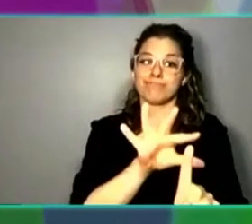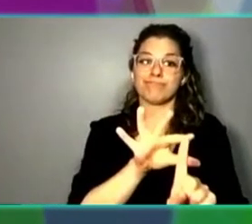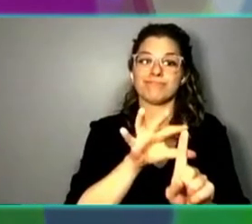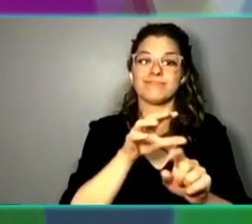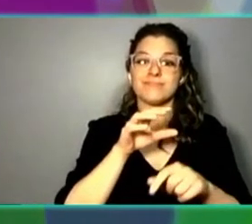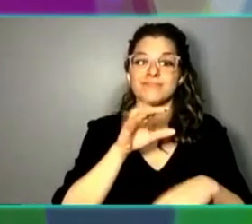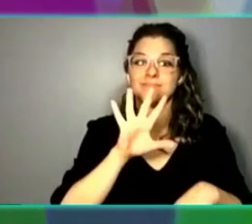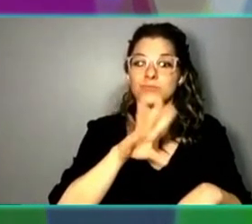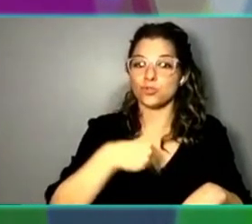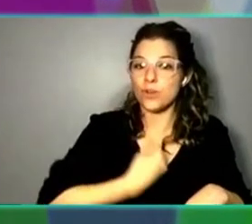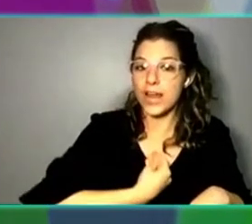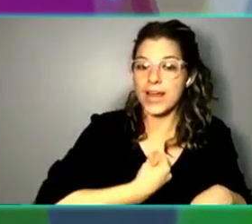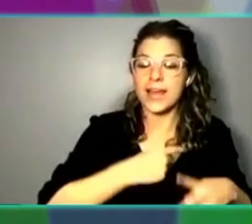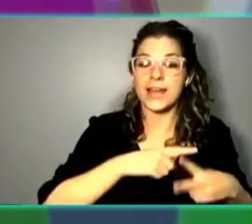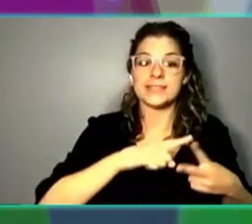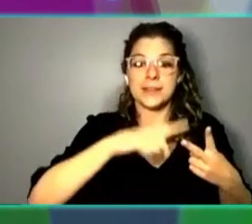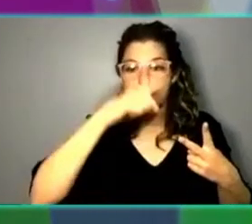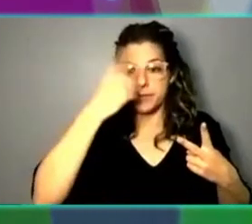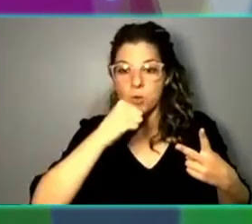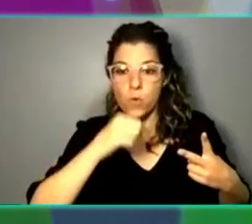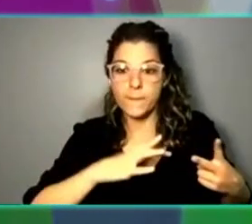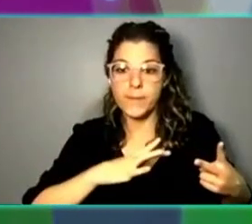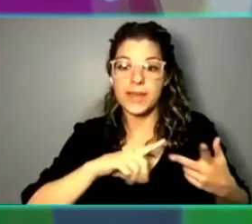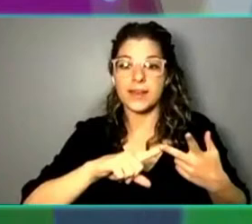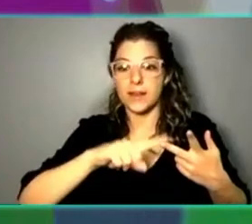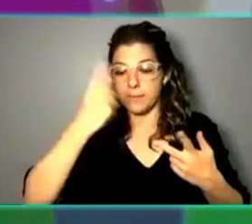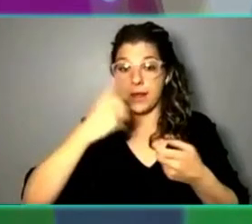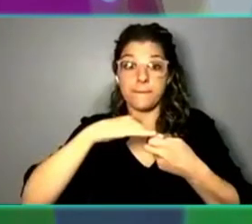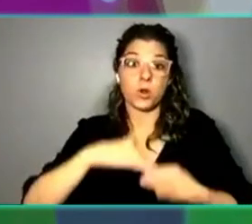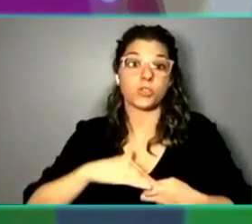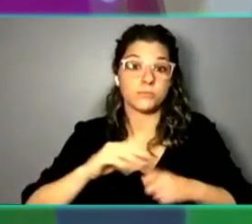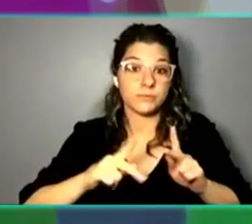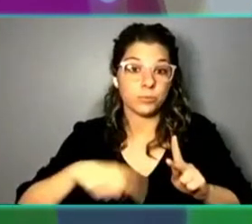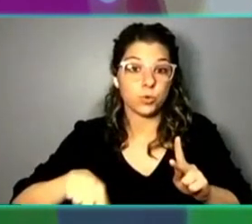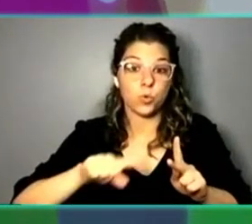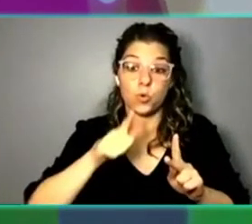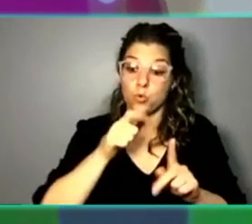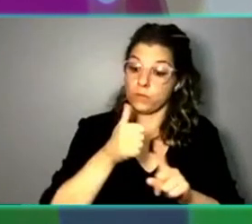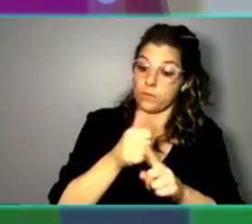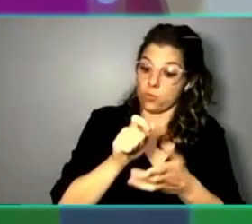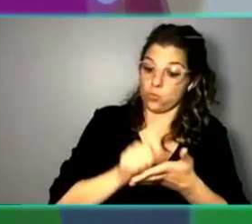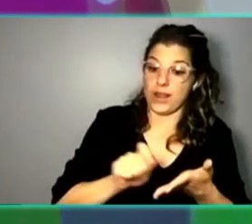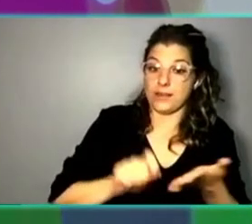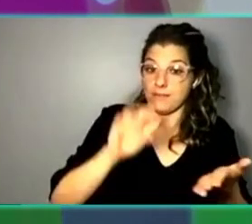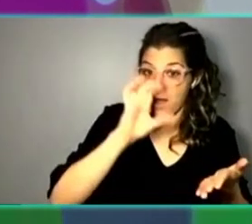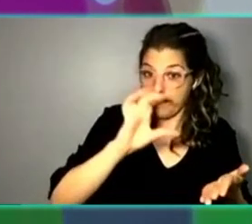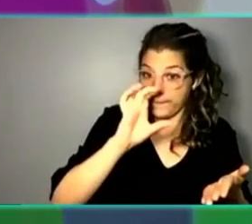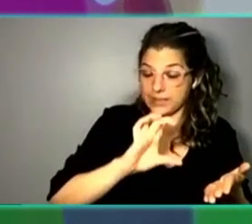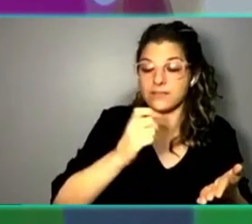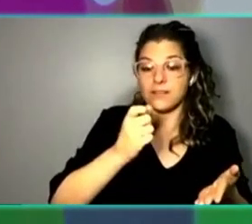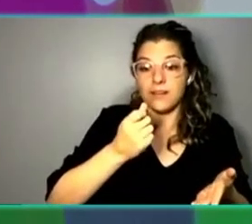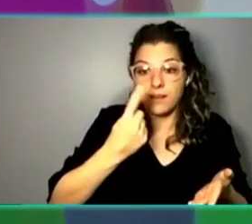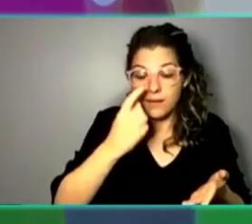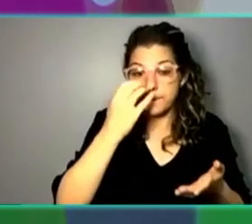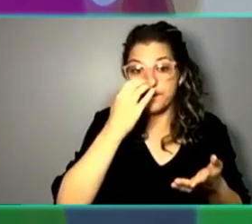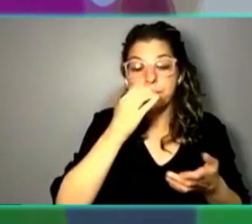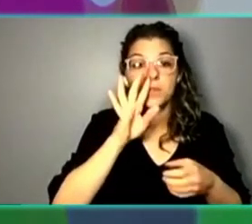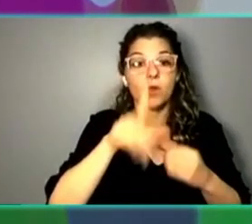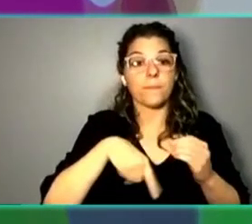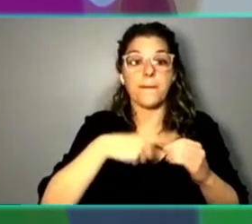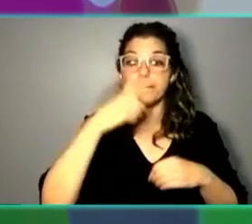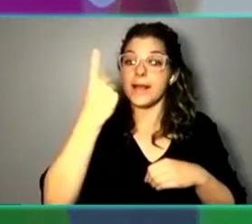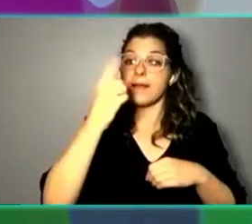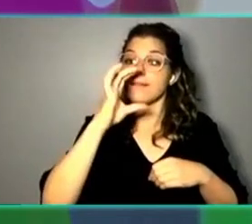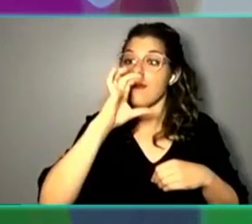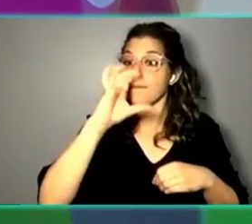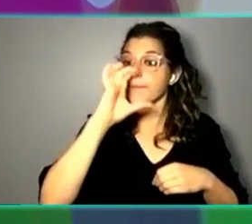trans and Black women and Black marginalized folks who are writing comics, because oftentimes when we talk about Black